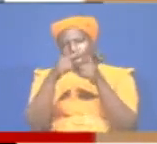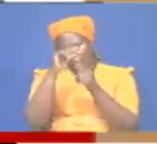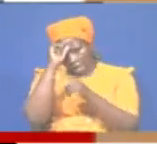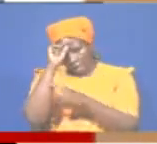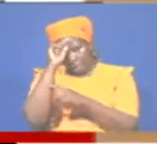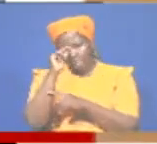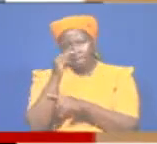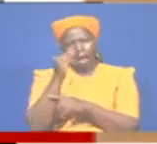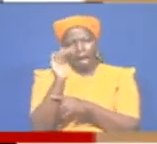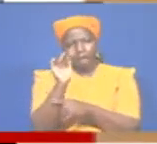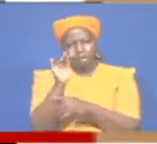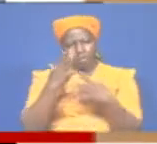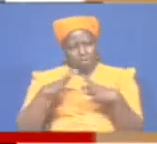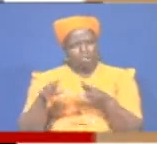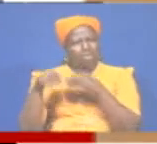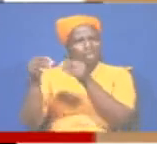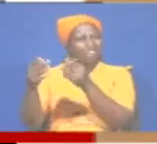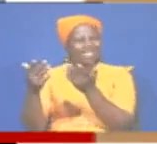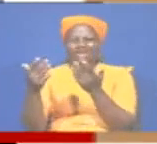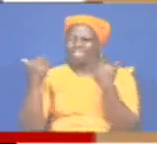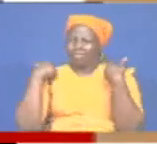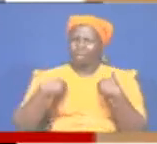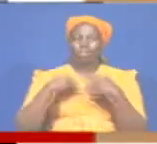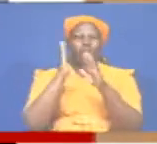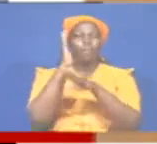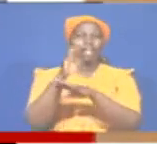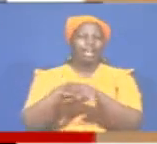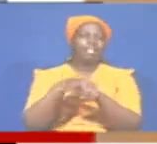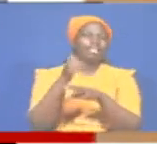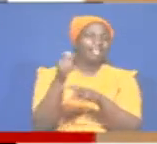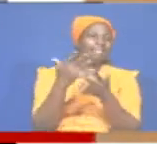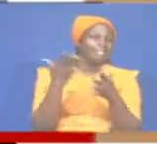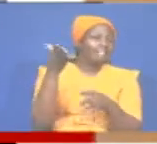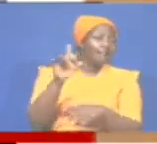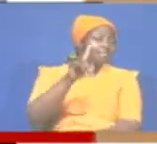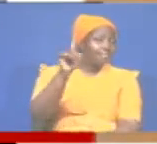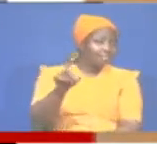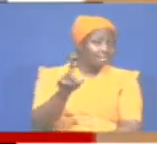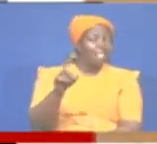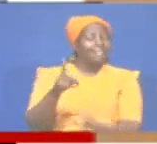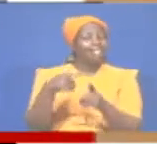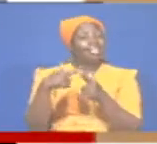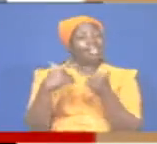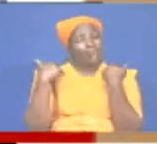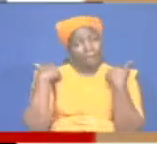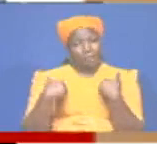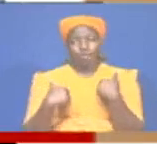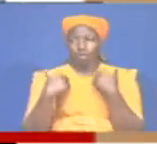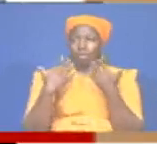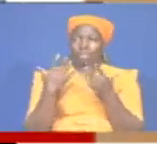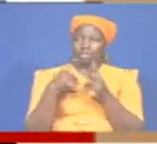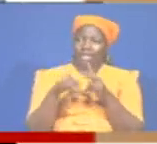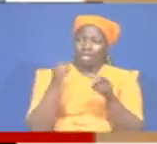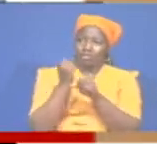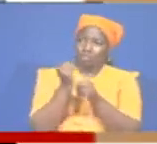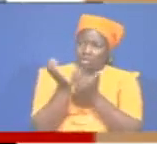donate. So then where am I going to get anything there? Then now it's forcing me to measure doing some business,